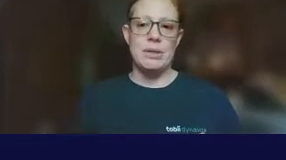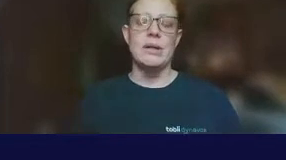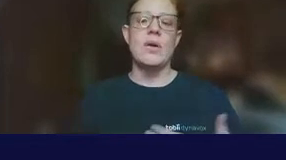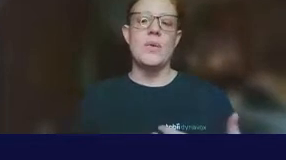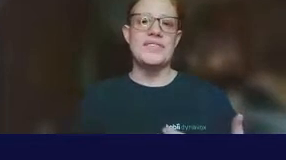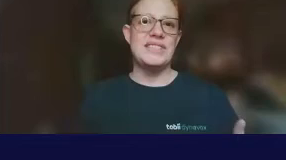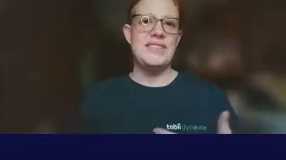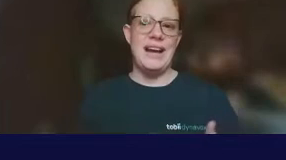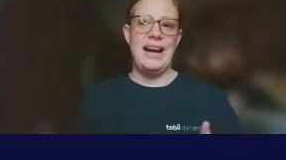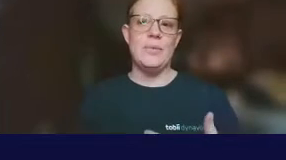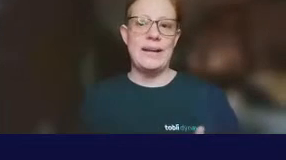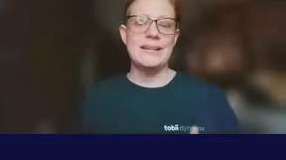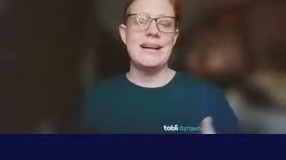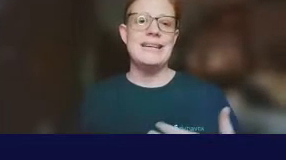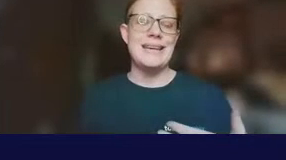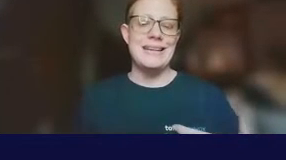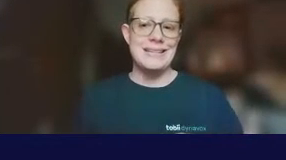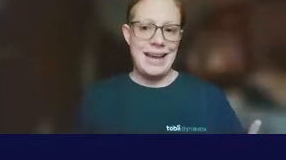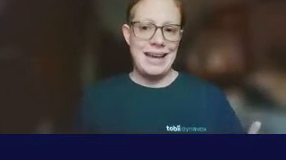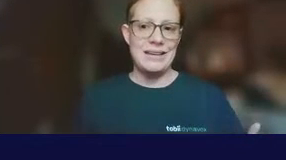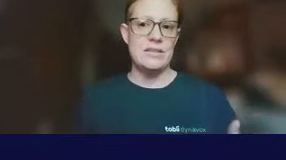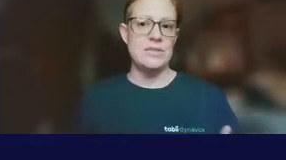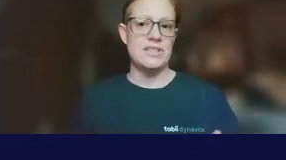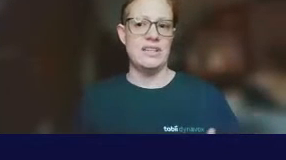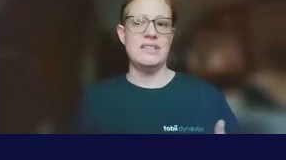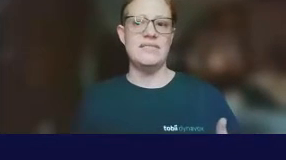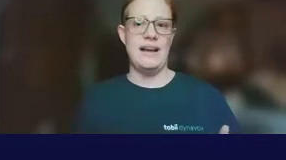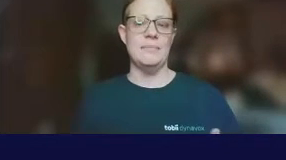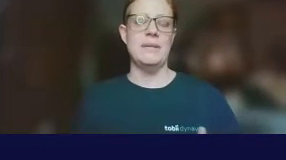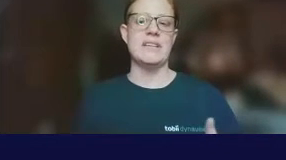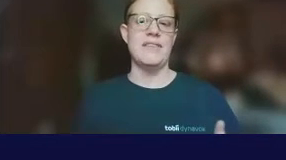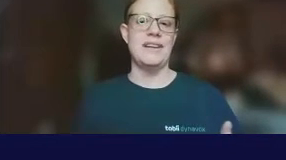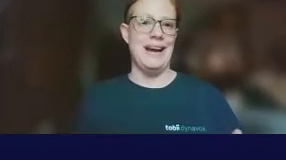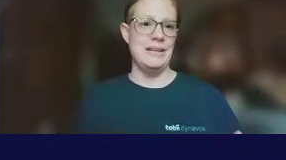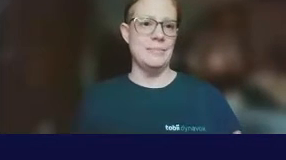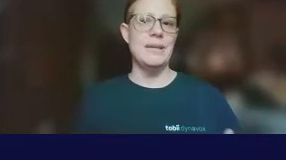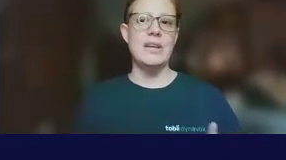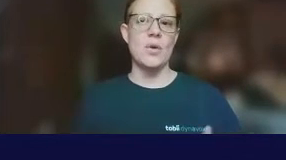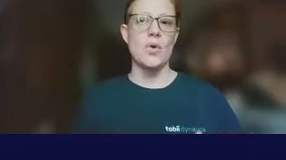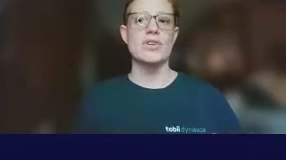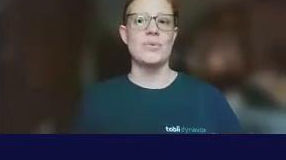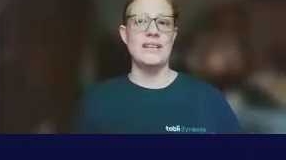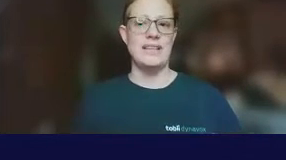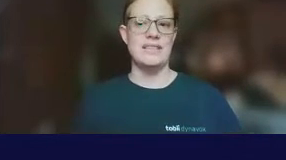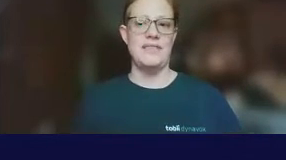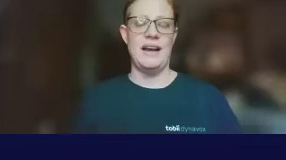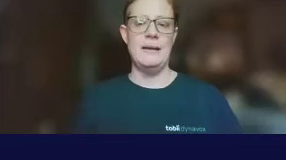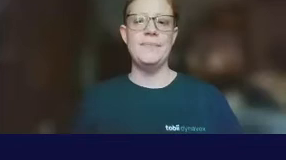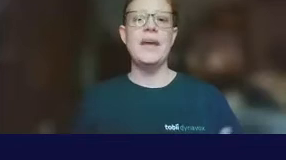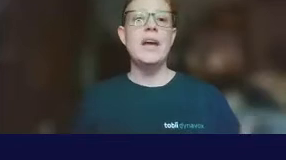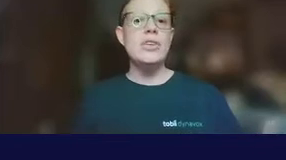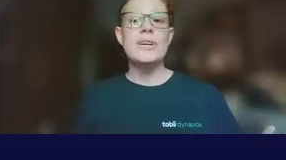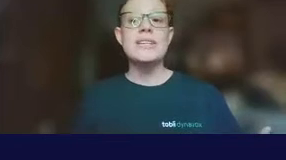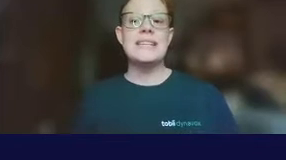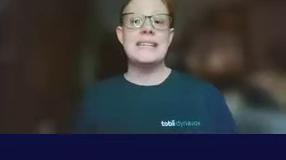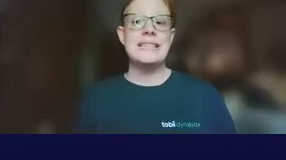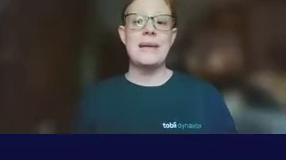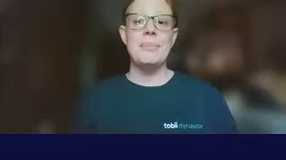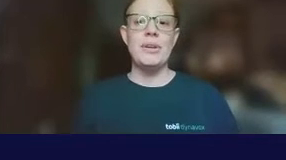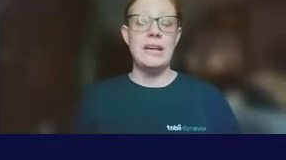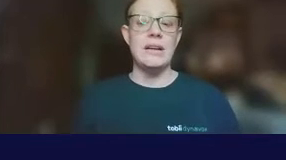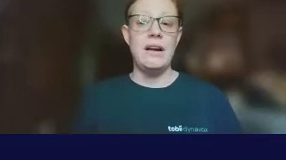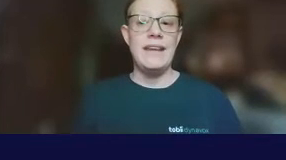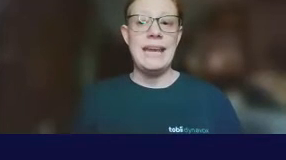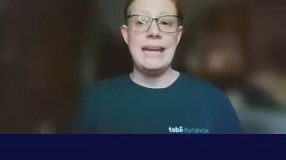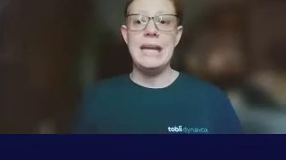people with CVI recognize and attend to distinctive elements of an item in order to identify it. You can see an